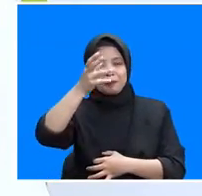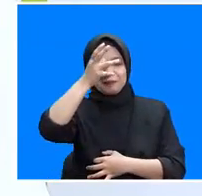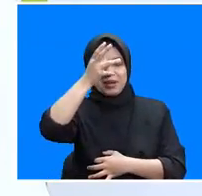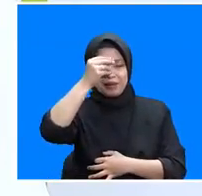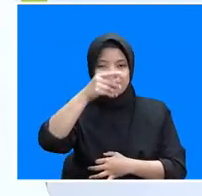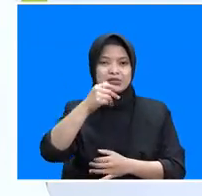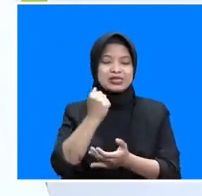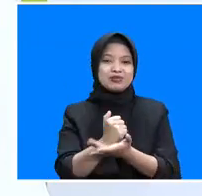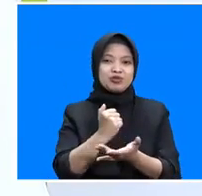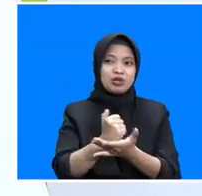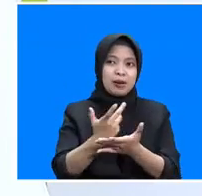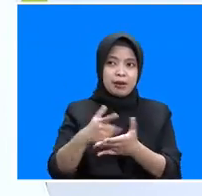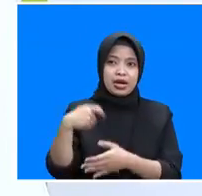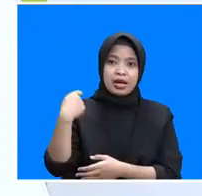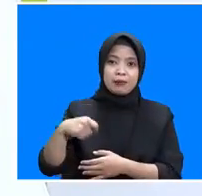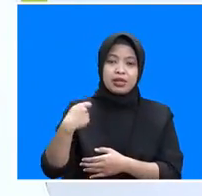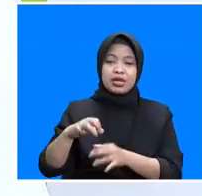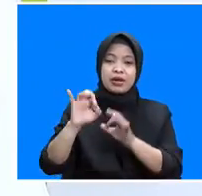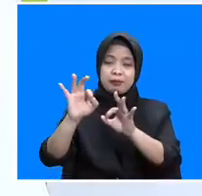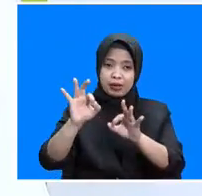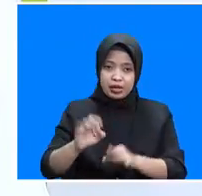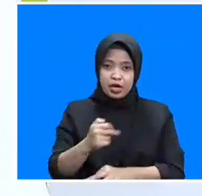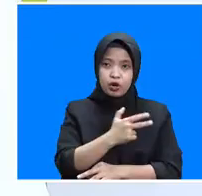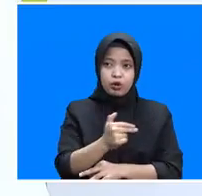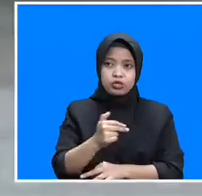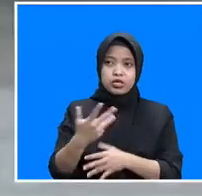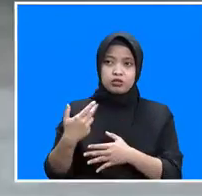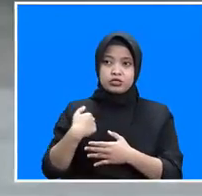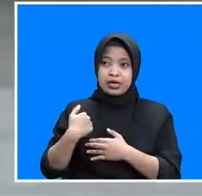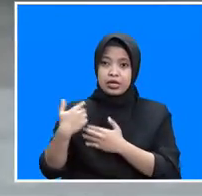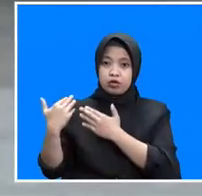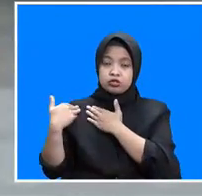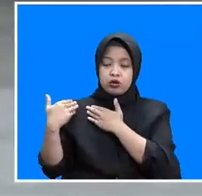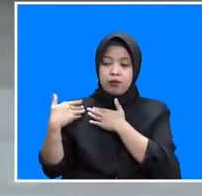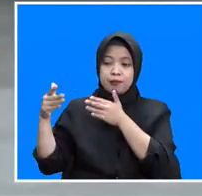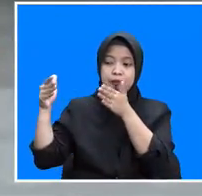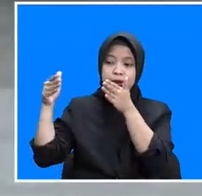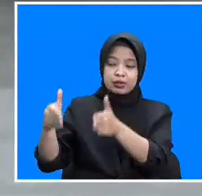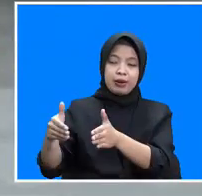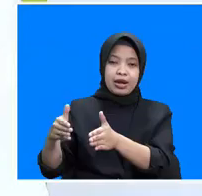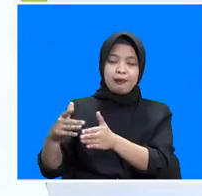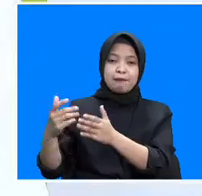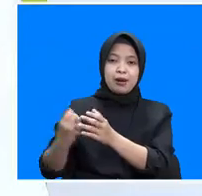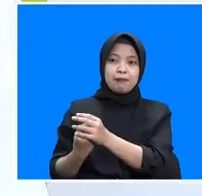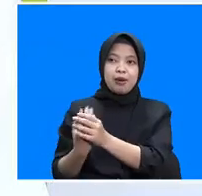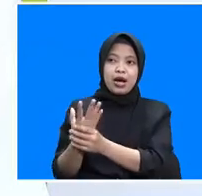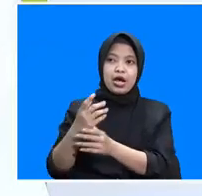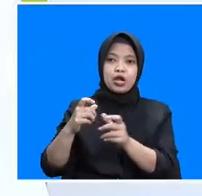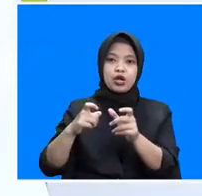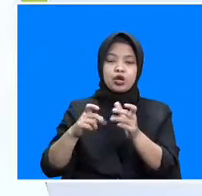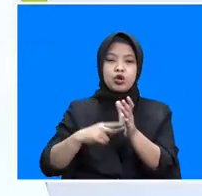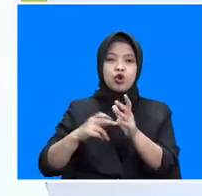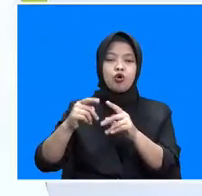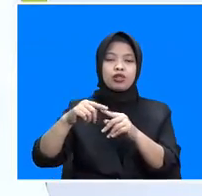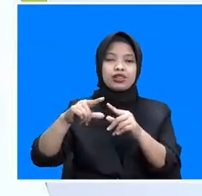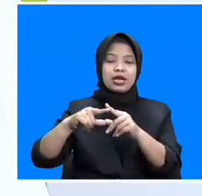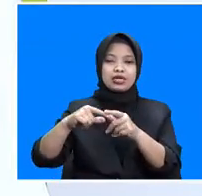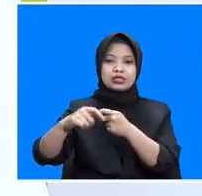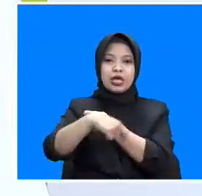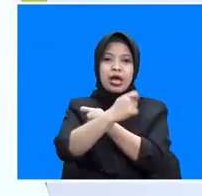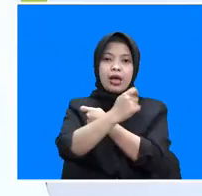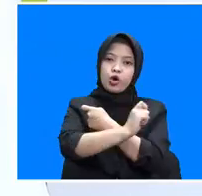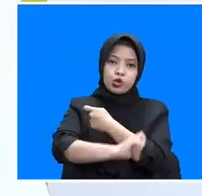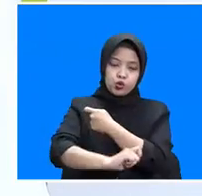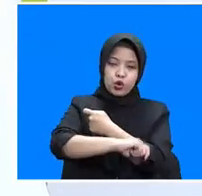Education is looking to agree on a MOU. Mm-hmm. This is an overarching MOU mm-hmm. that talks about